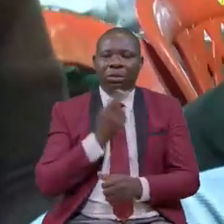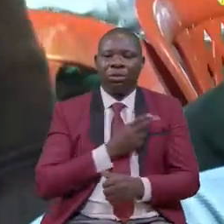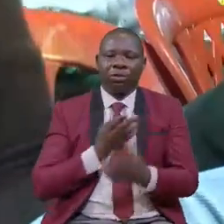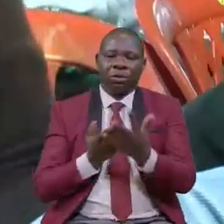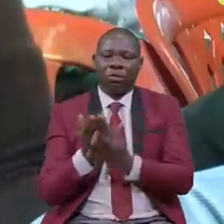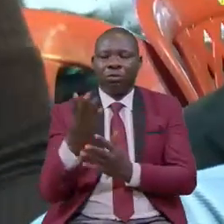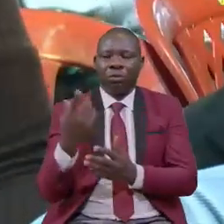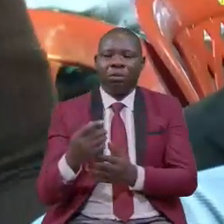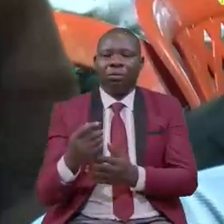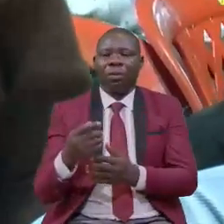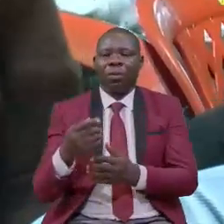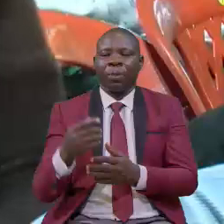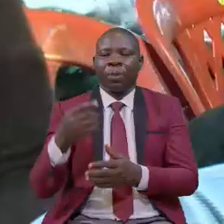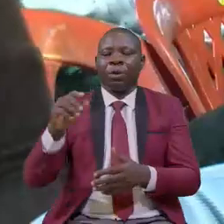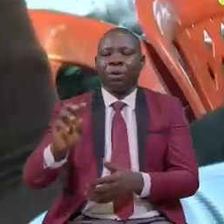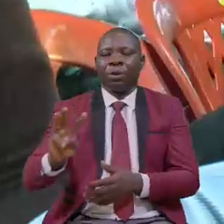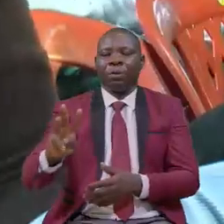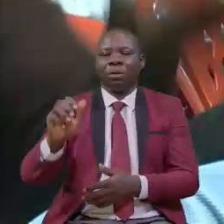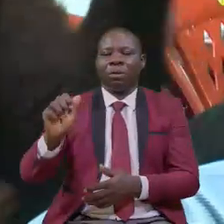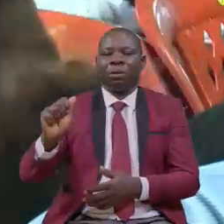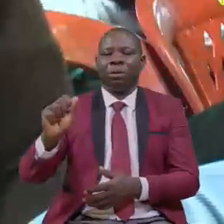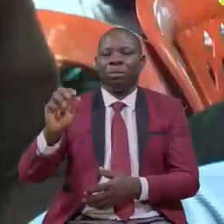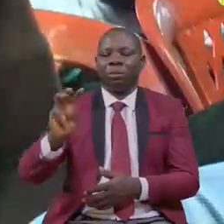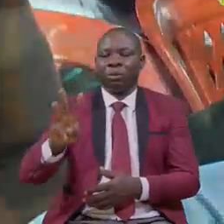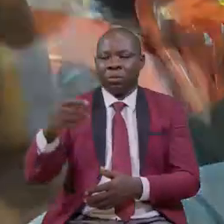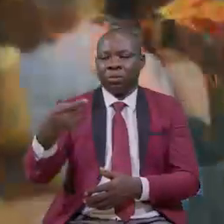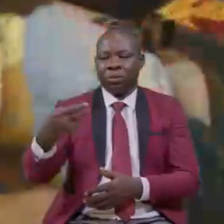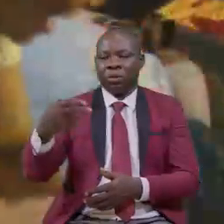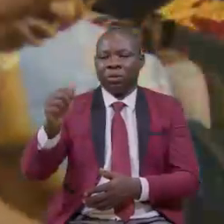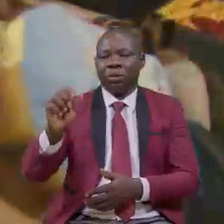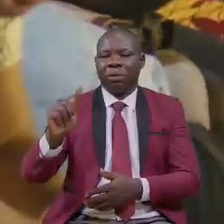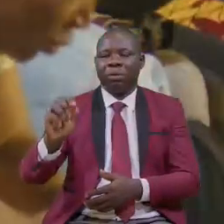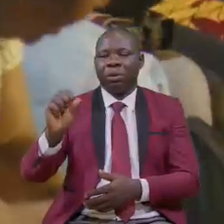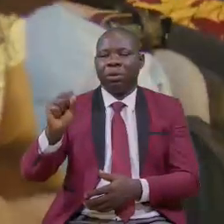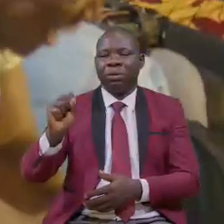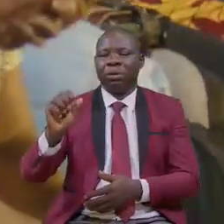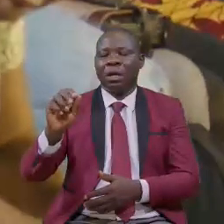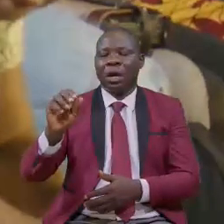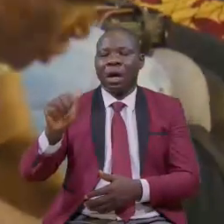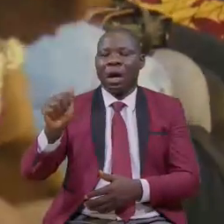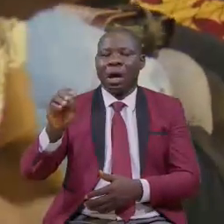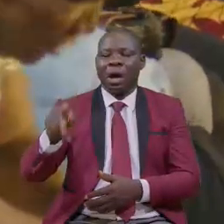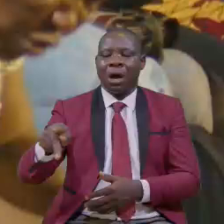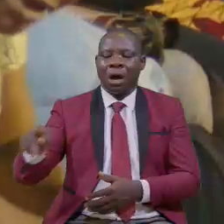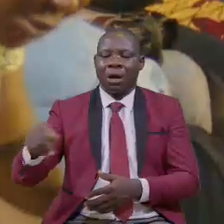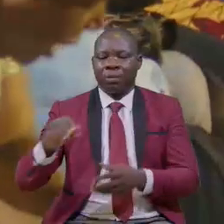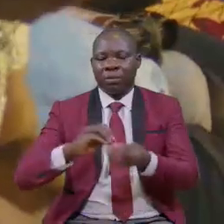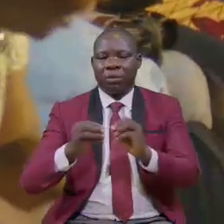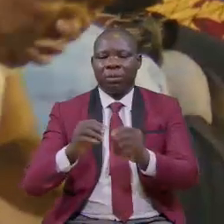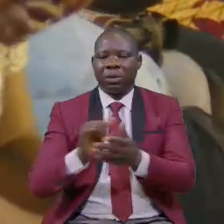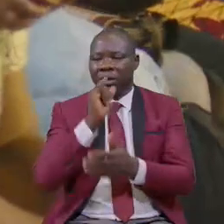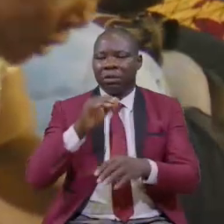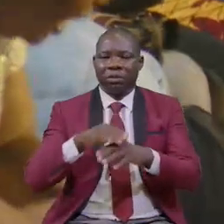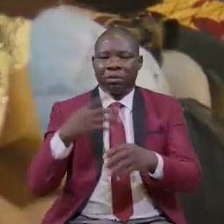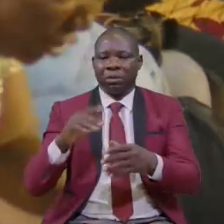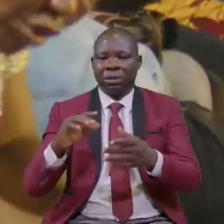number being displayed or testimony link on the screen. You can also record a video